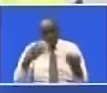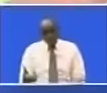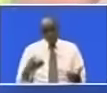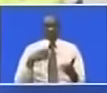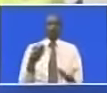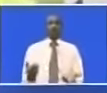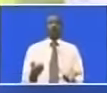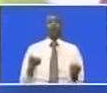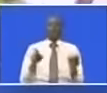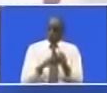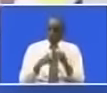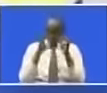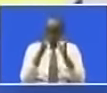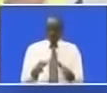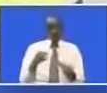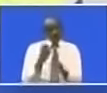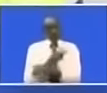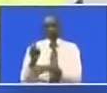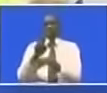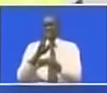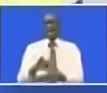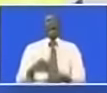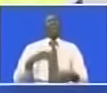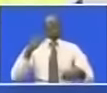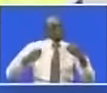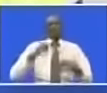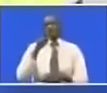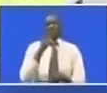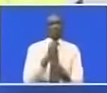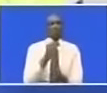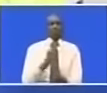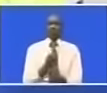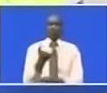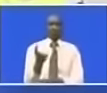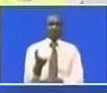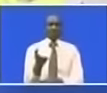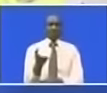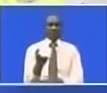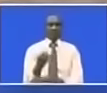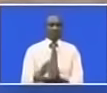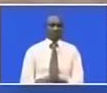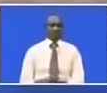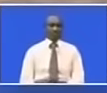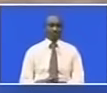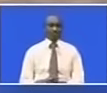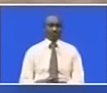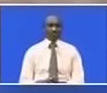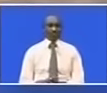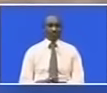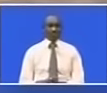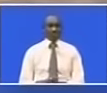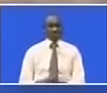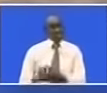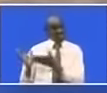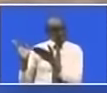unavyoenda. Hata na makala wetu wameridhika na zoezi zima la kuanza hili la upigishaji kura. This